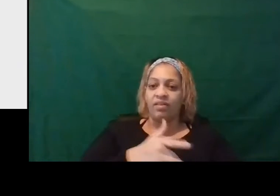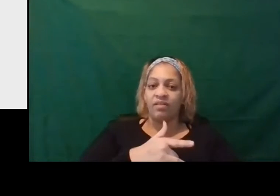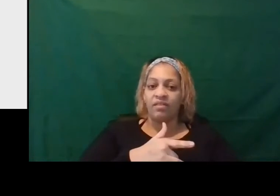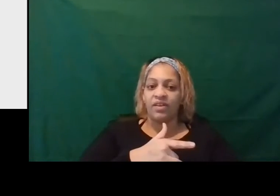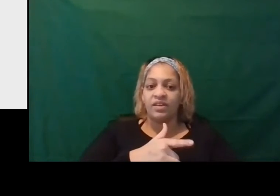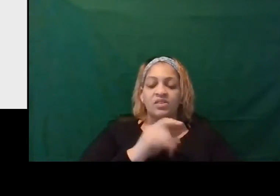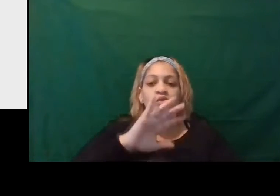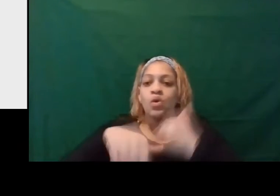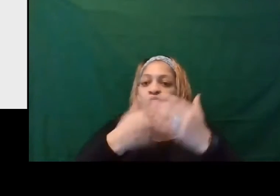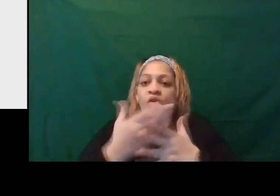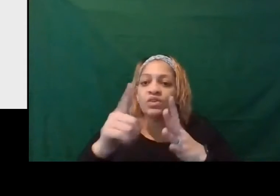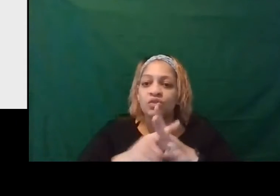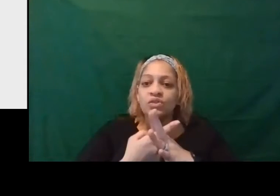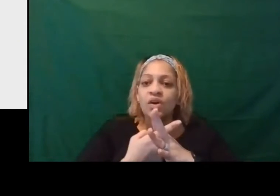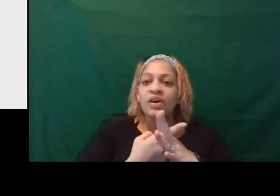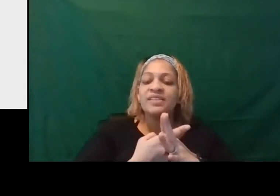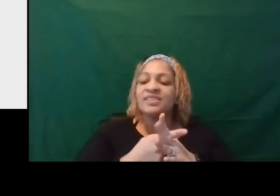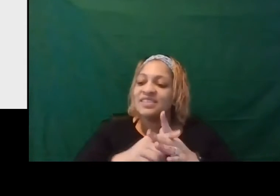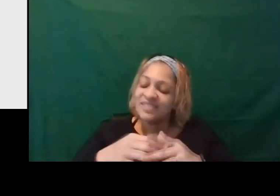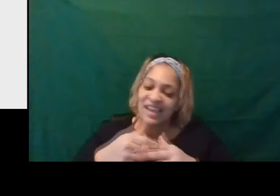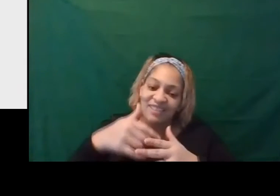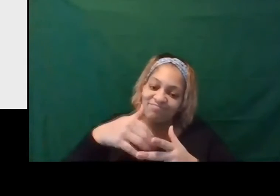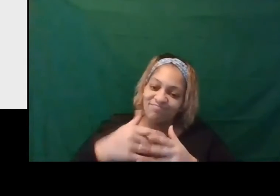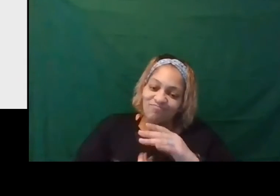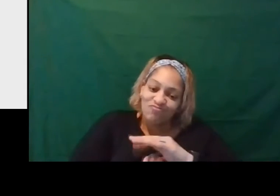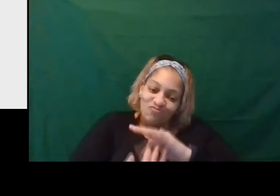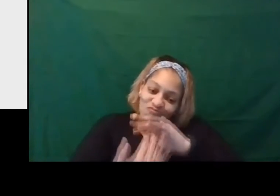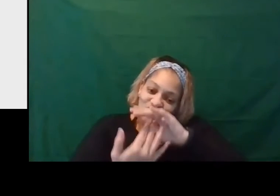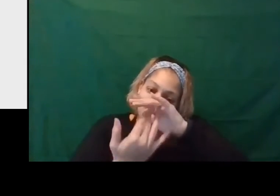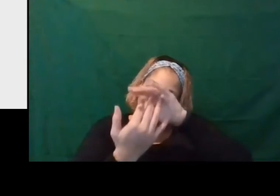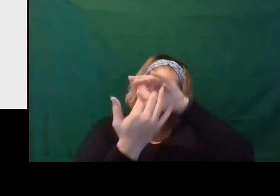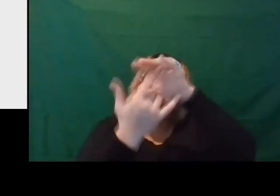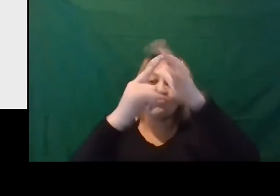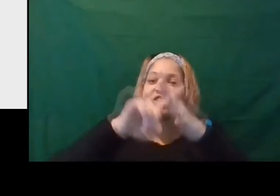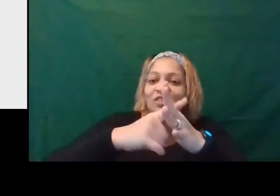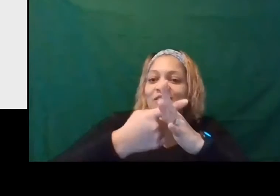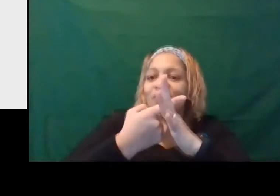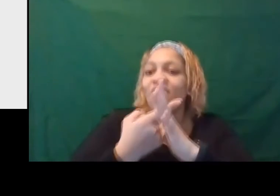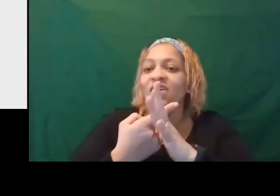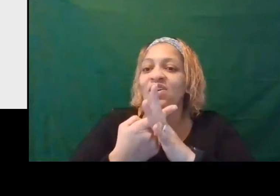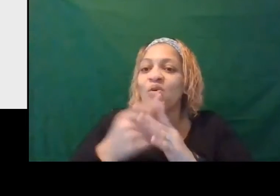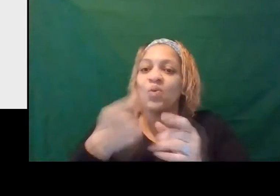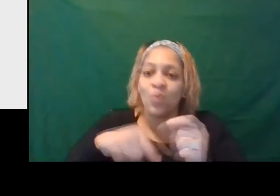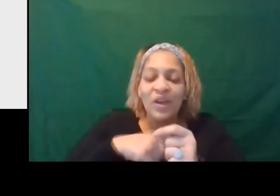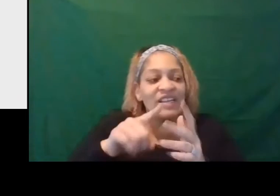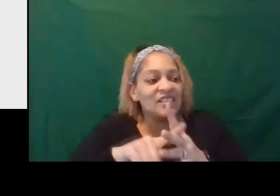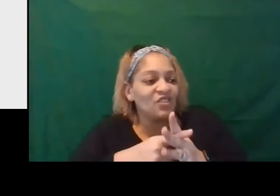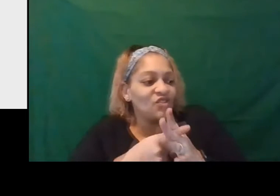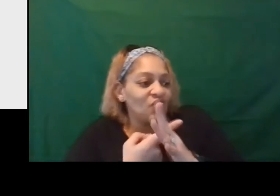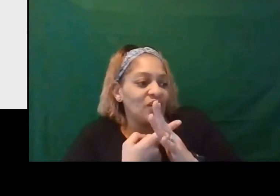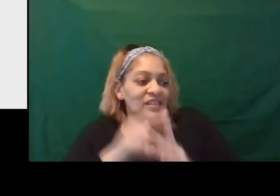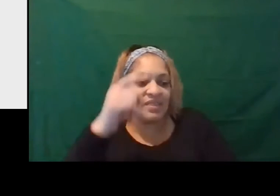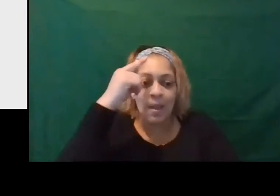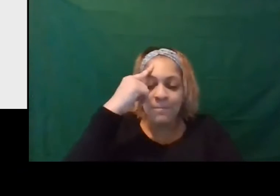all starts. That's where the sowing begins. We are sowing into the law of mind and action